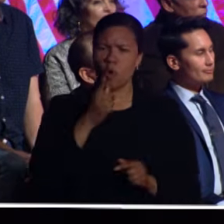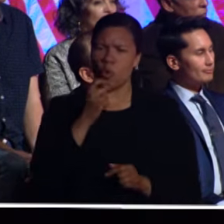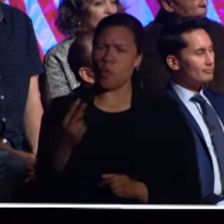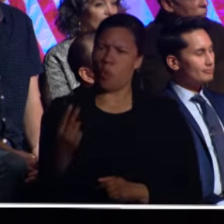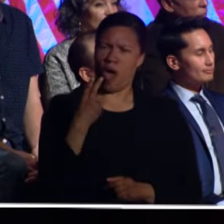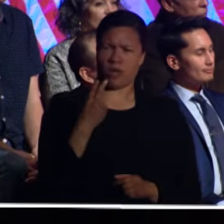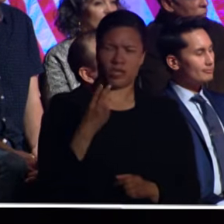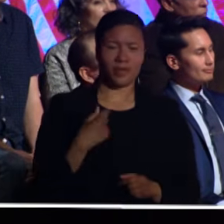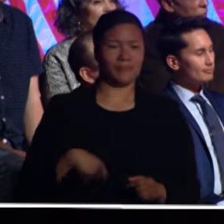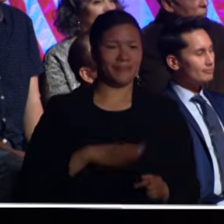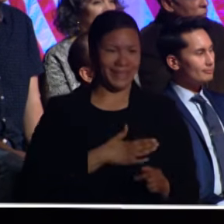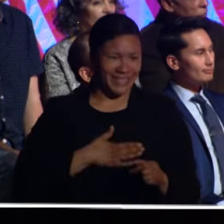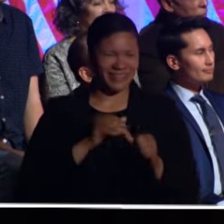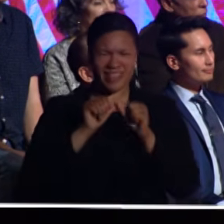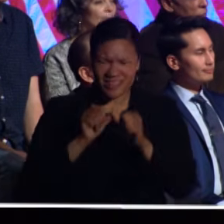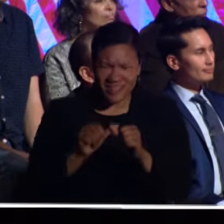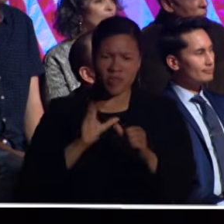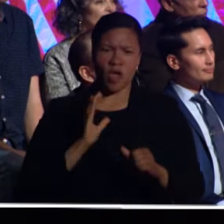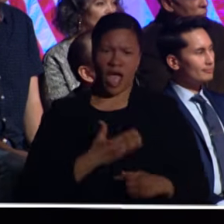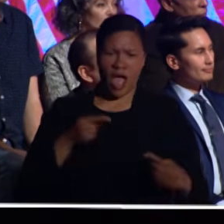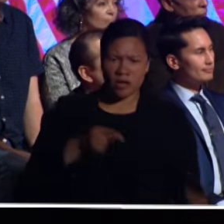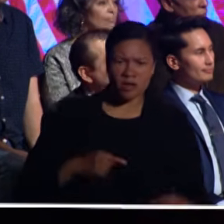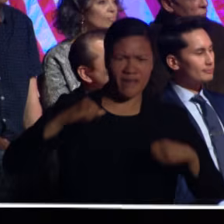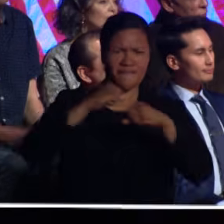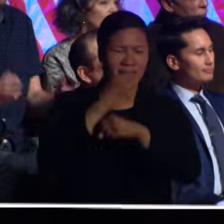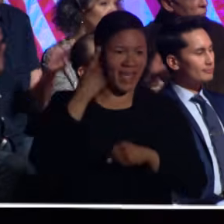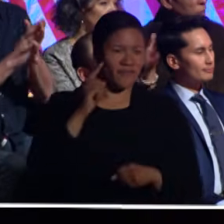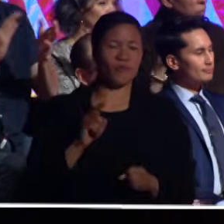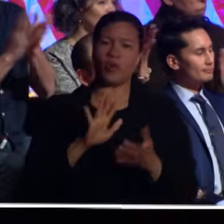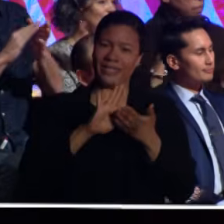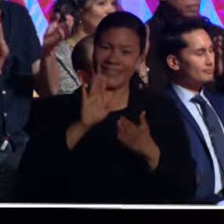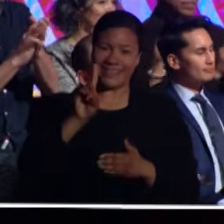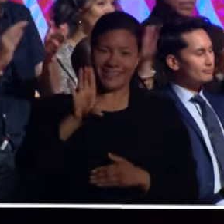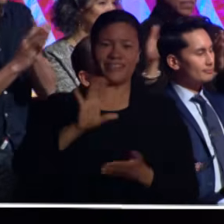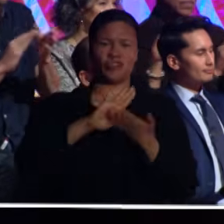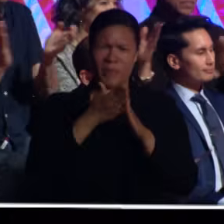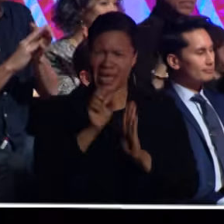to continue our fight for D.C. statehood.